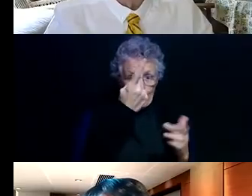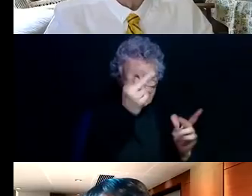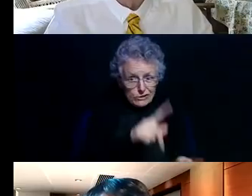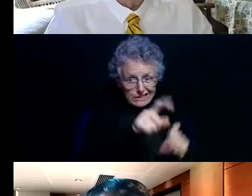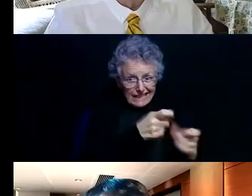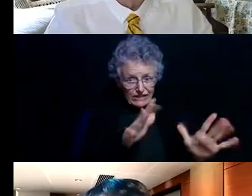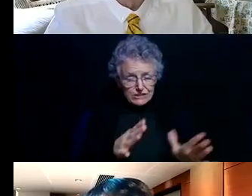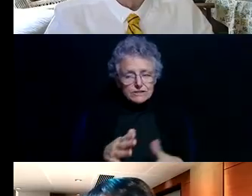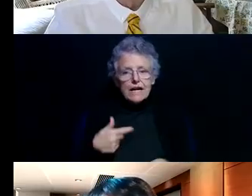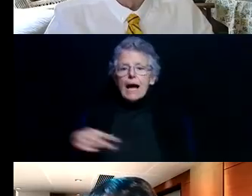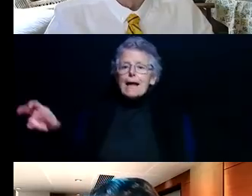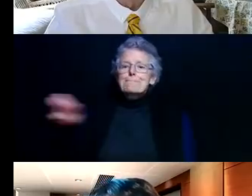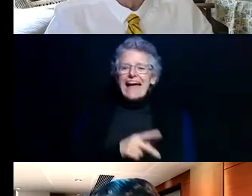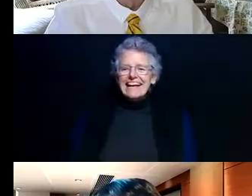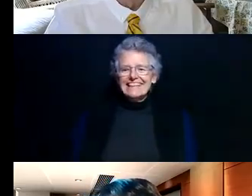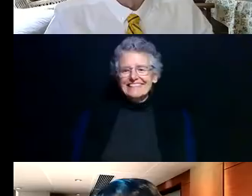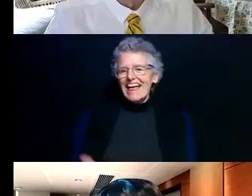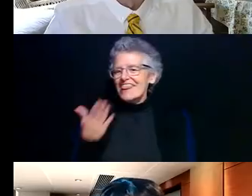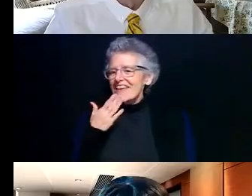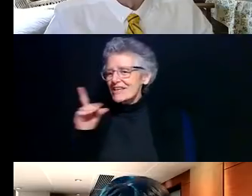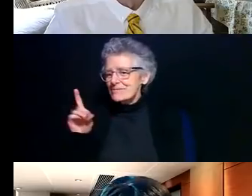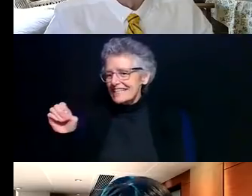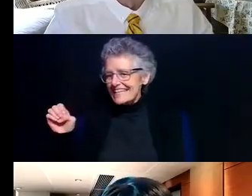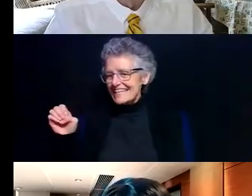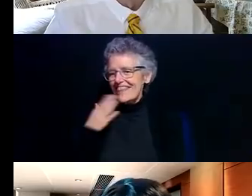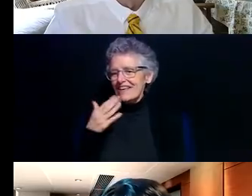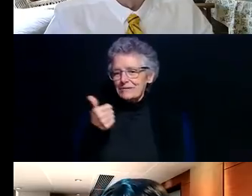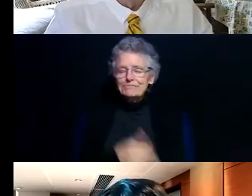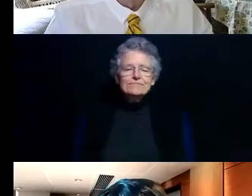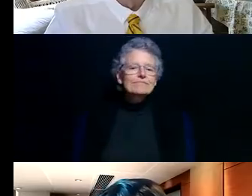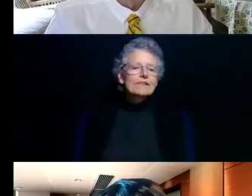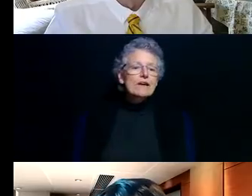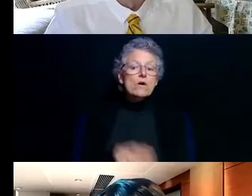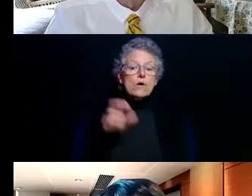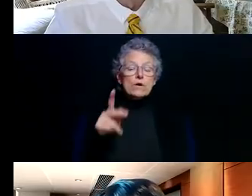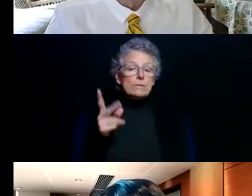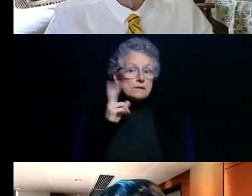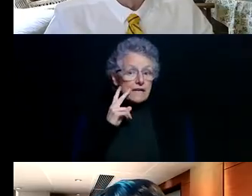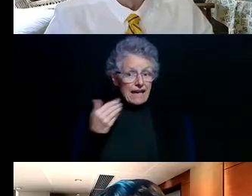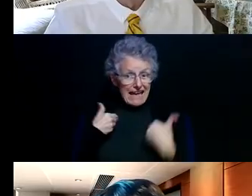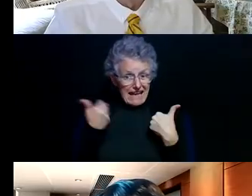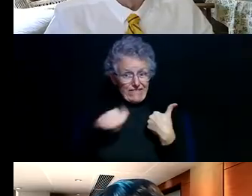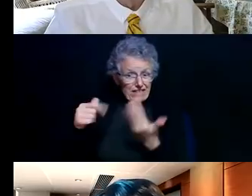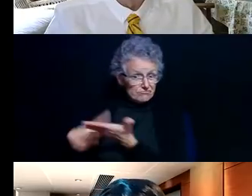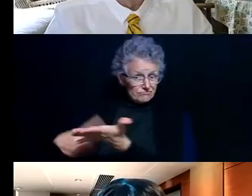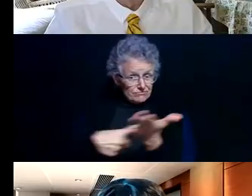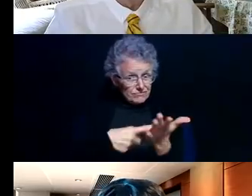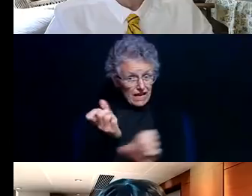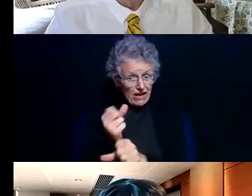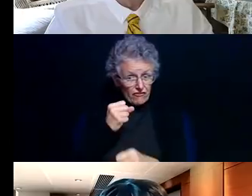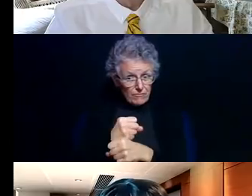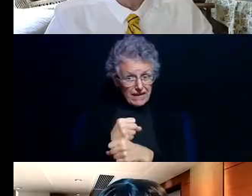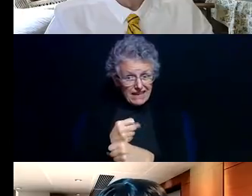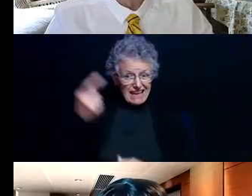I'm back on, Keith. All right, thank you, Dee. Let's see here. Are there any talks of creating a hybrid